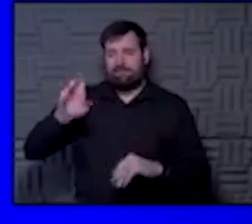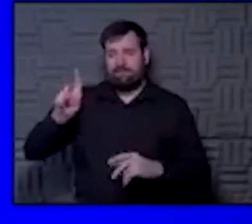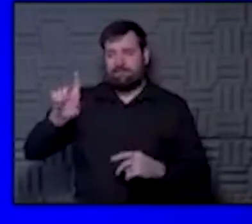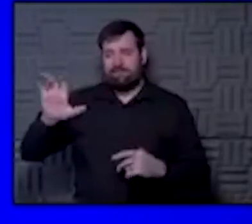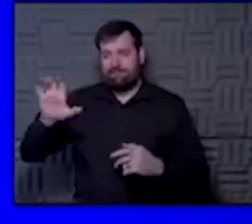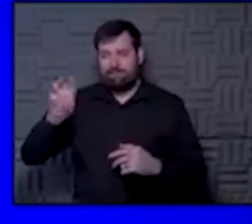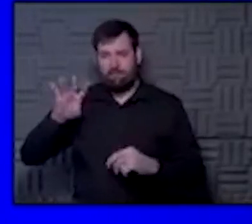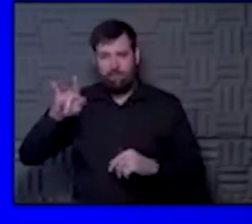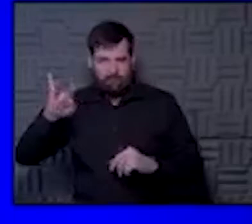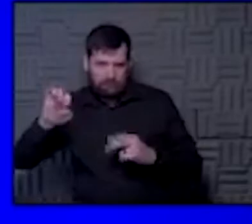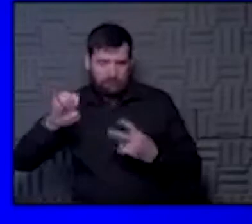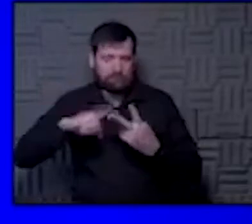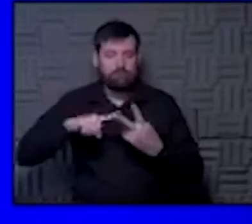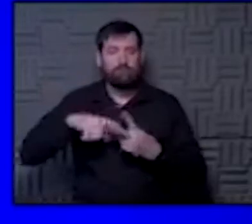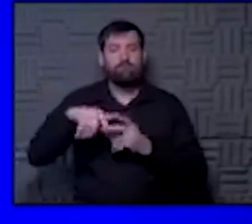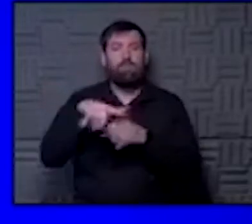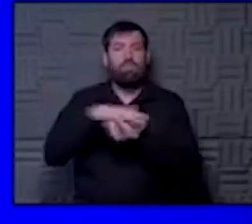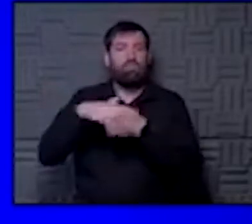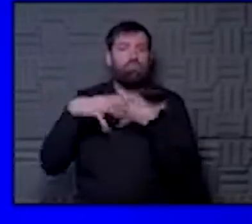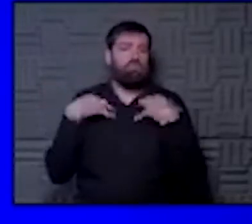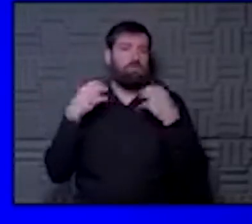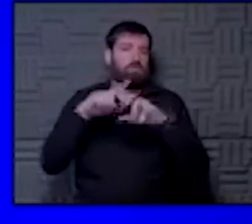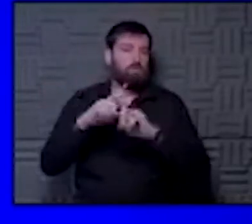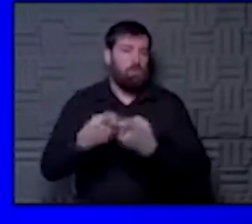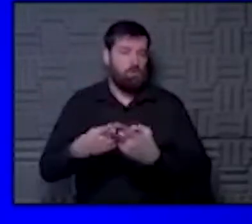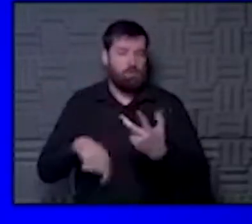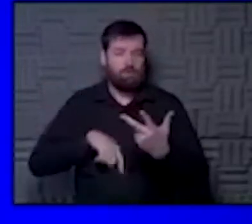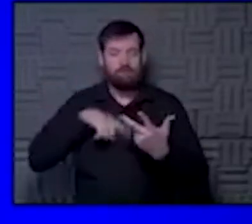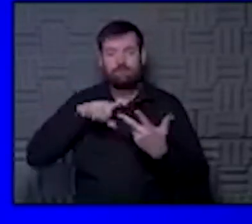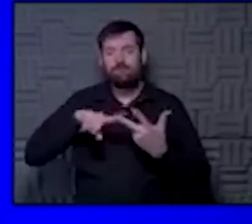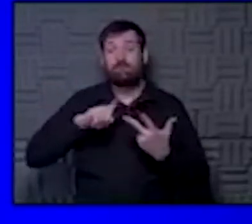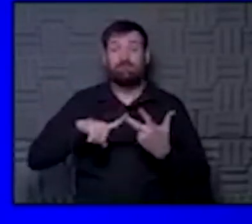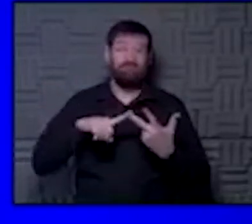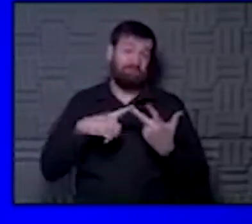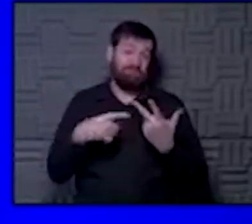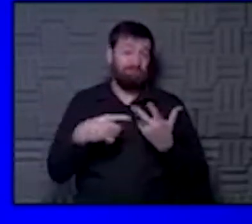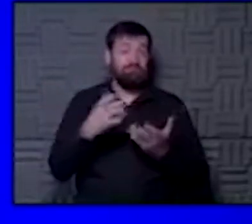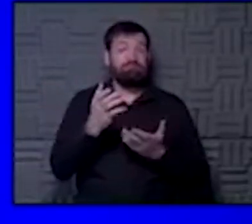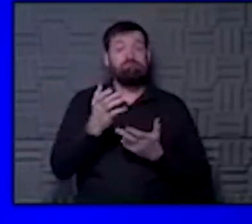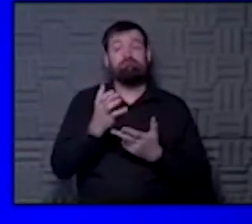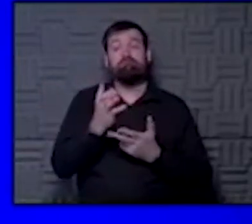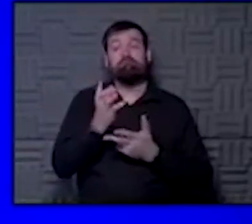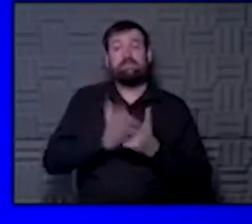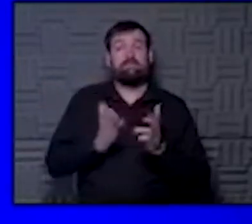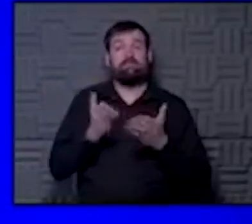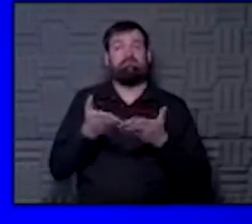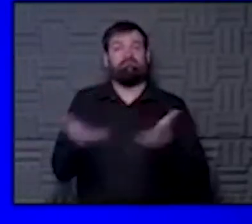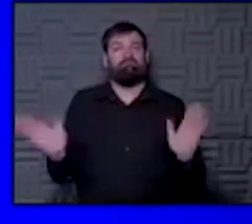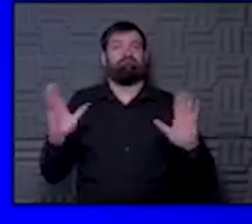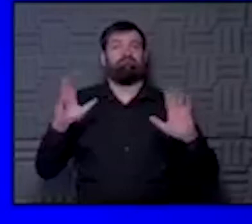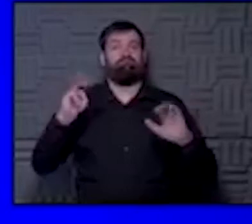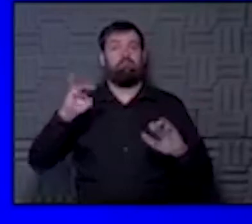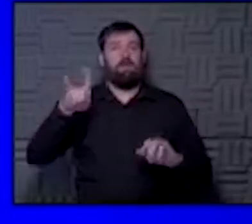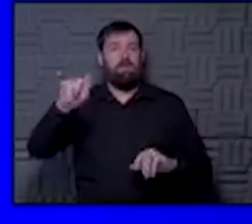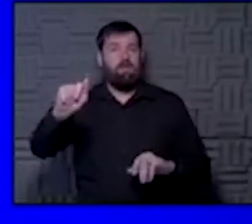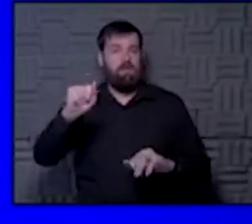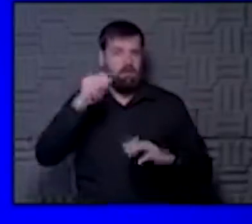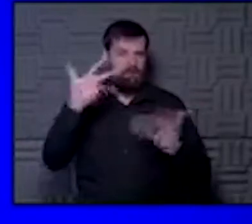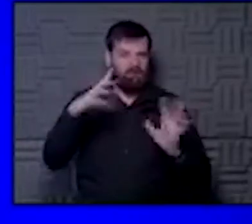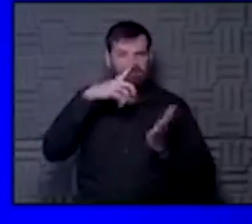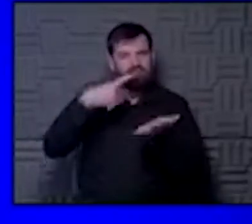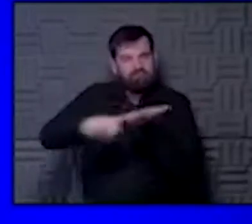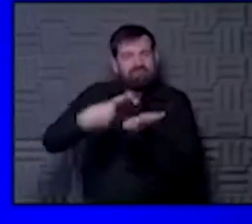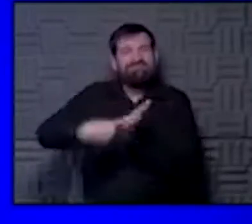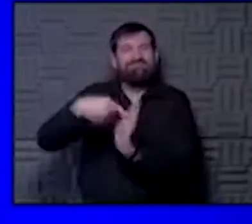website, your local health department website, even a lot of the mass media that have been covering the